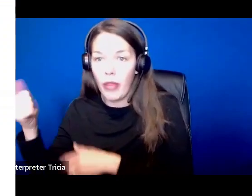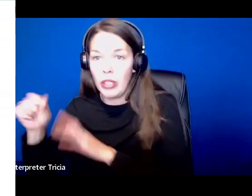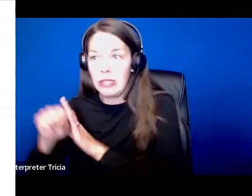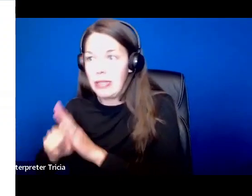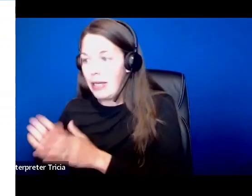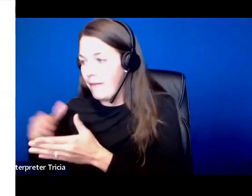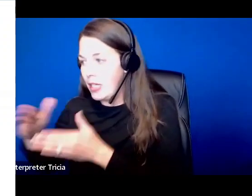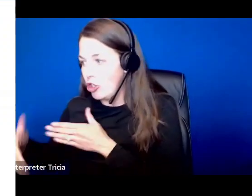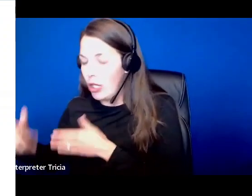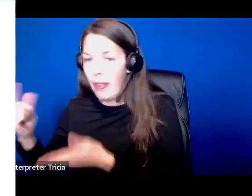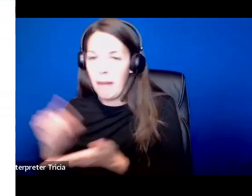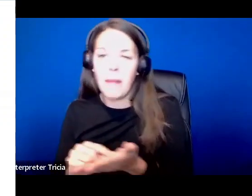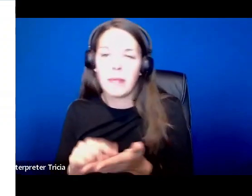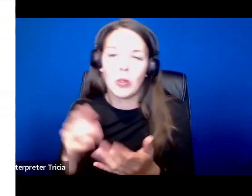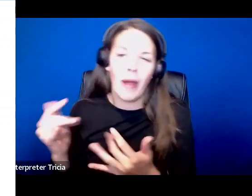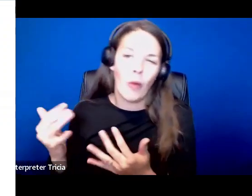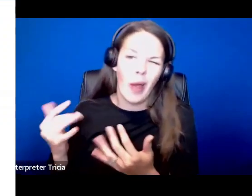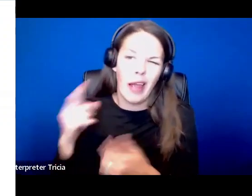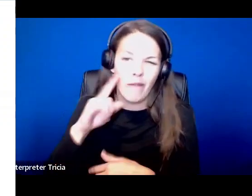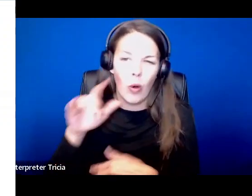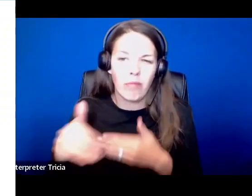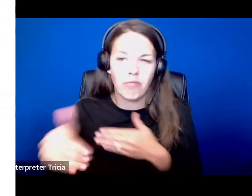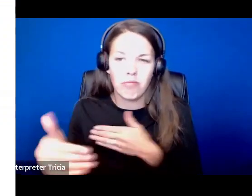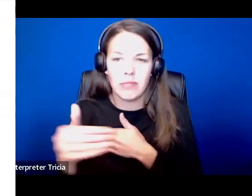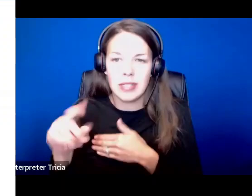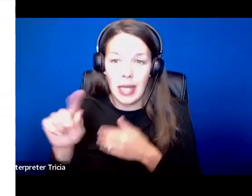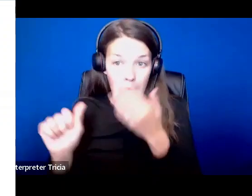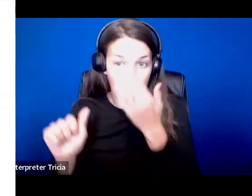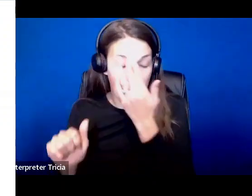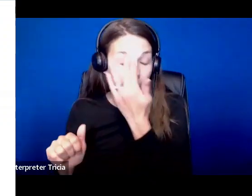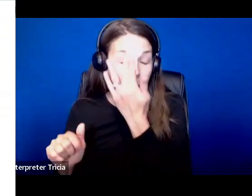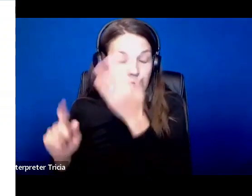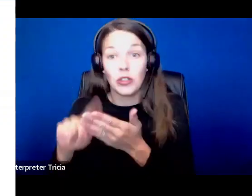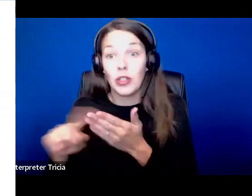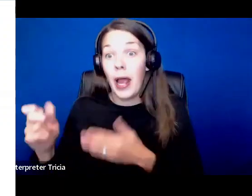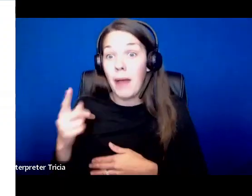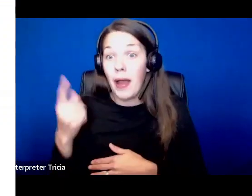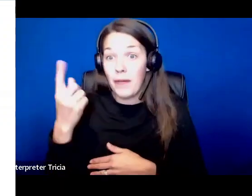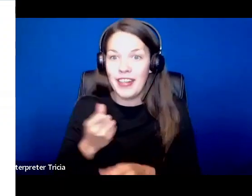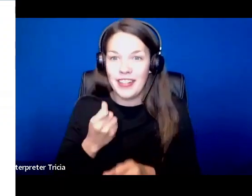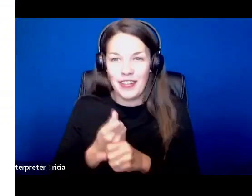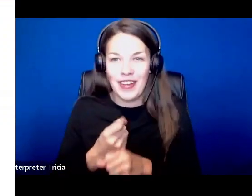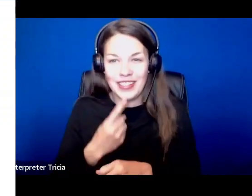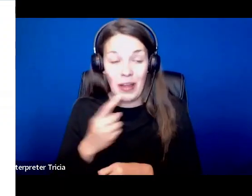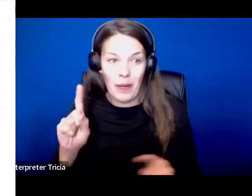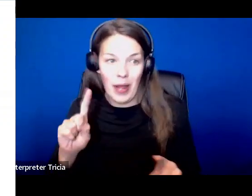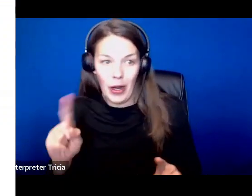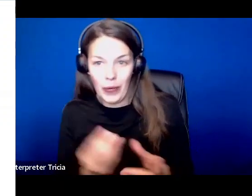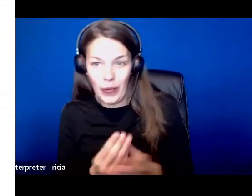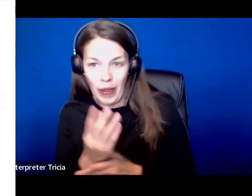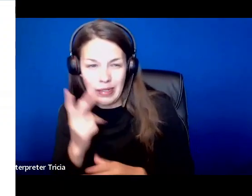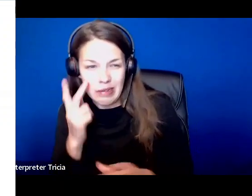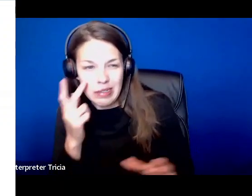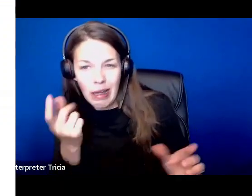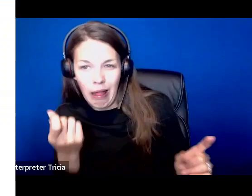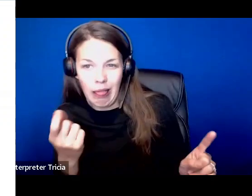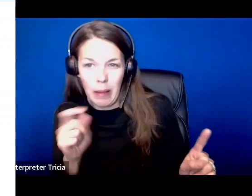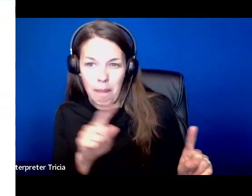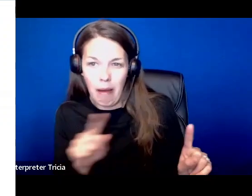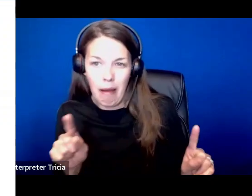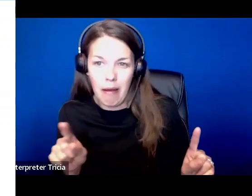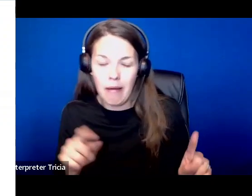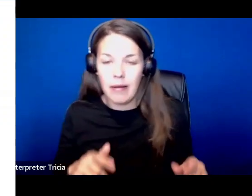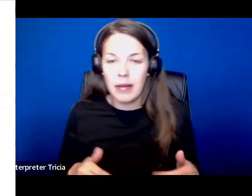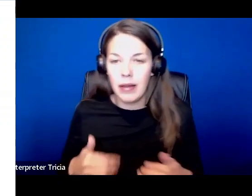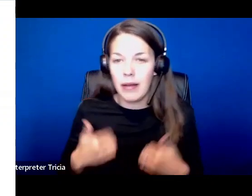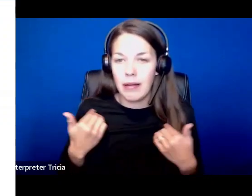so it's just going to be a little while. So, hey, check with me in about a year, and I'll tell you where the growth was. You're seeing it a little bit, I mean,